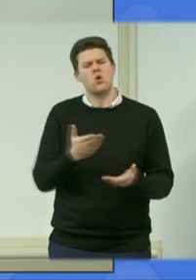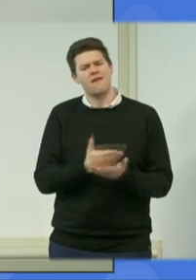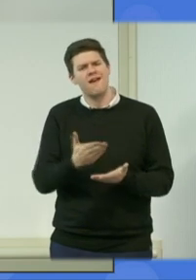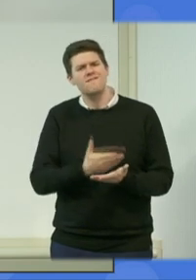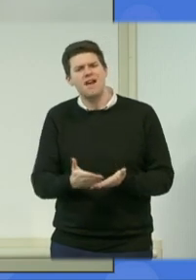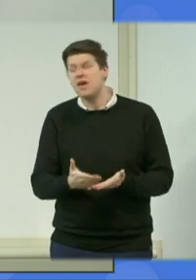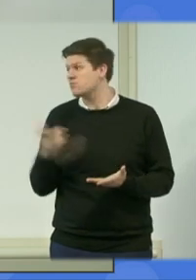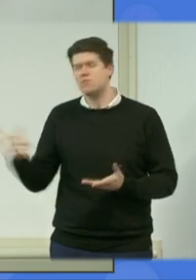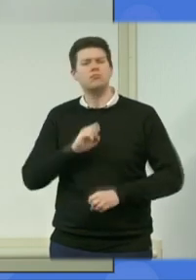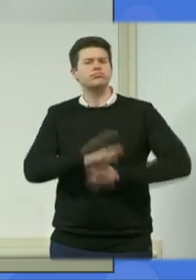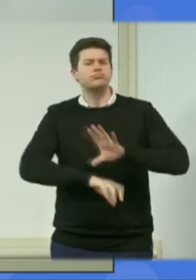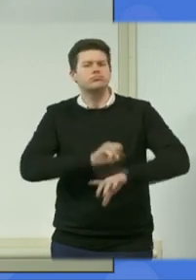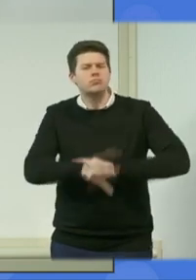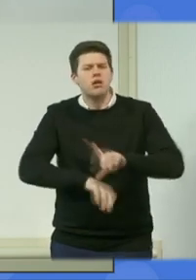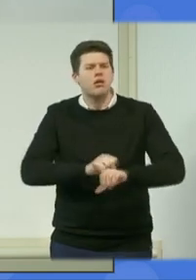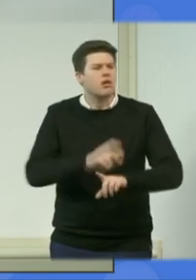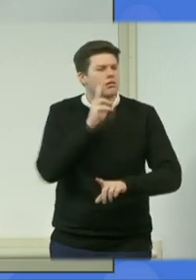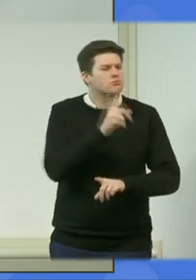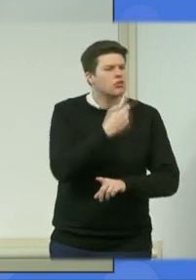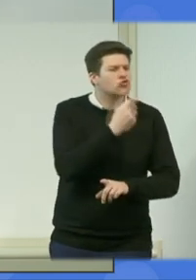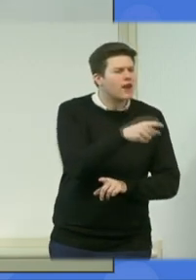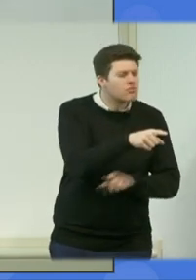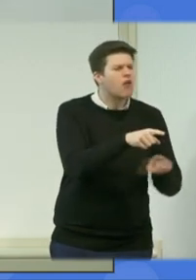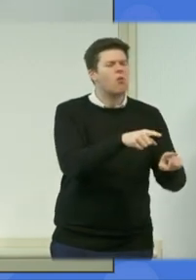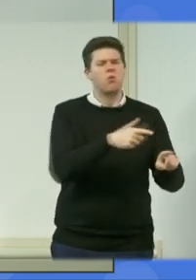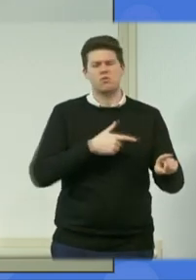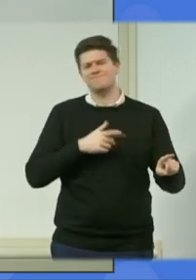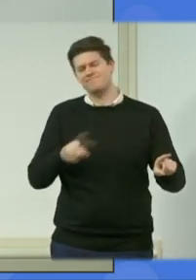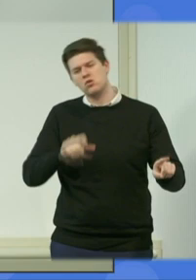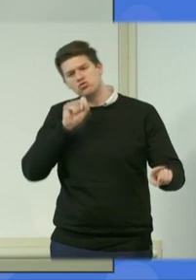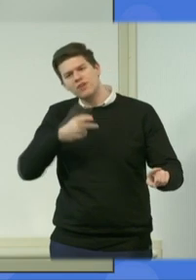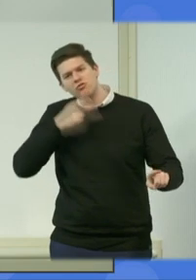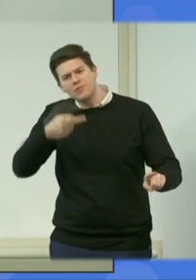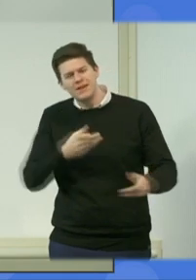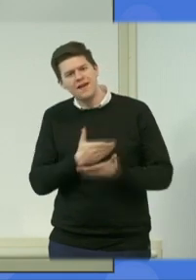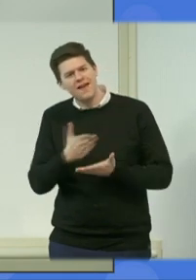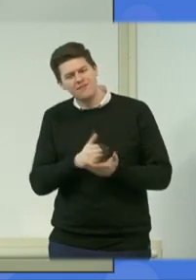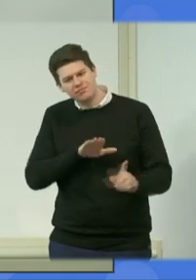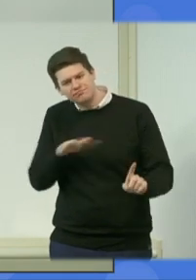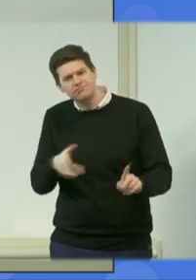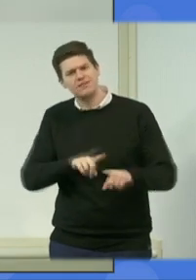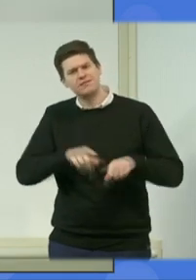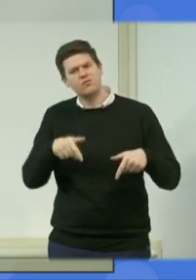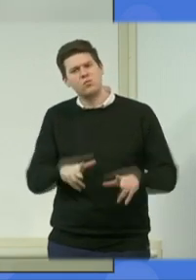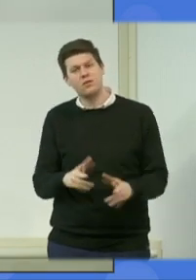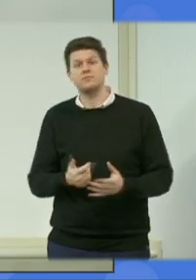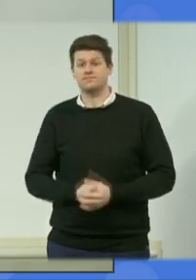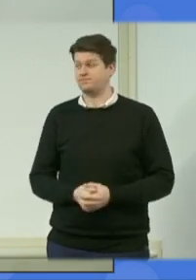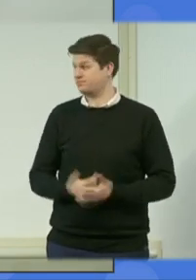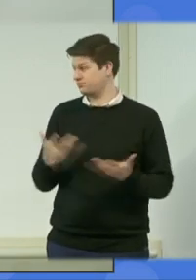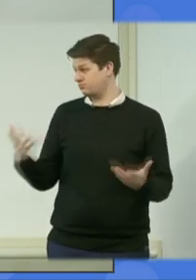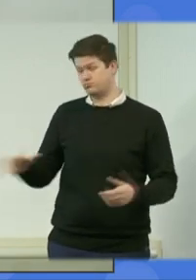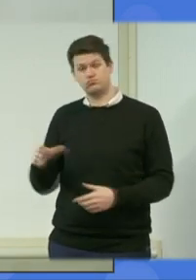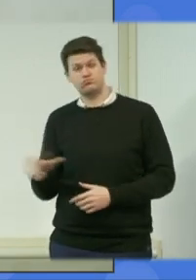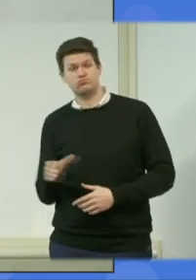they've just said in a different way. But I think that's it for some of the formalities. So I'm going to get on and introduce our speakers.